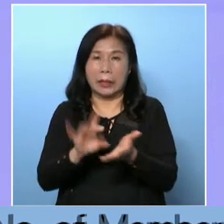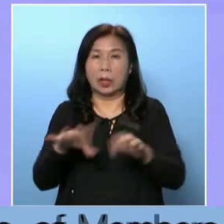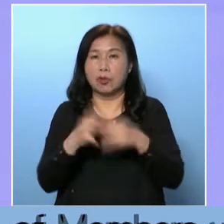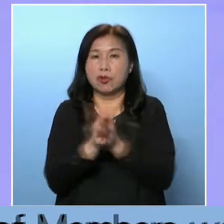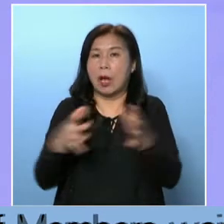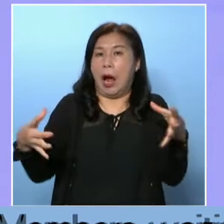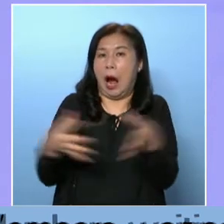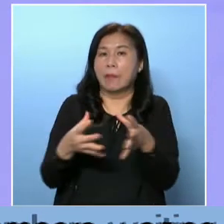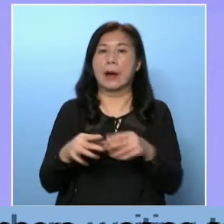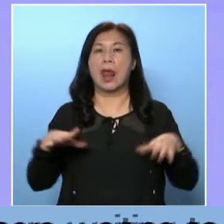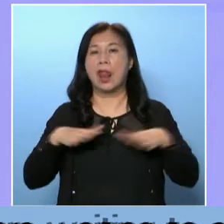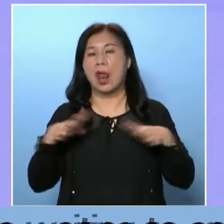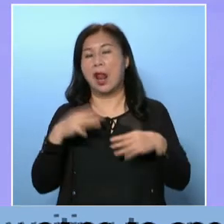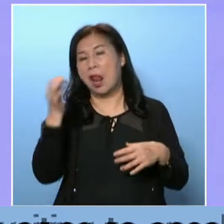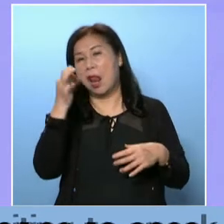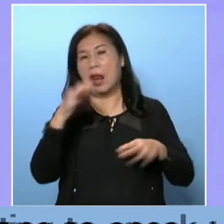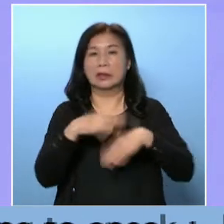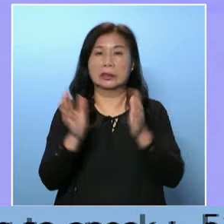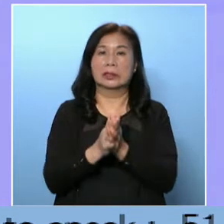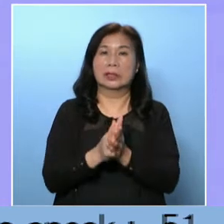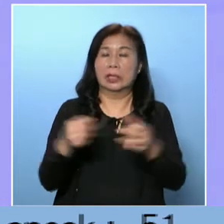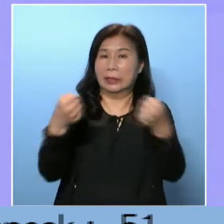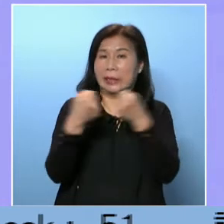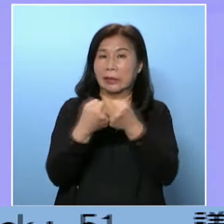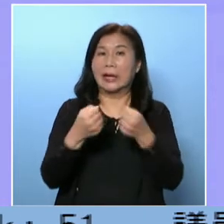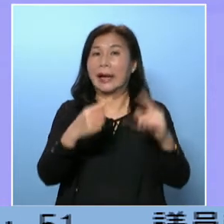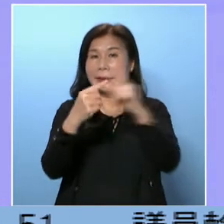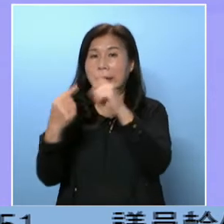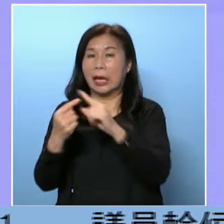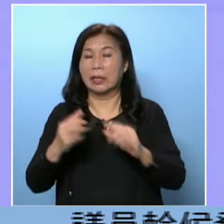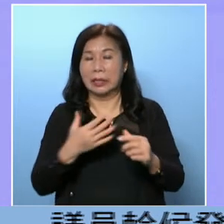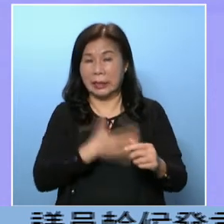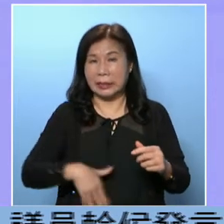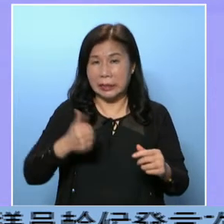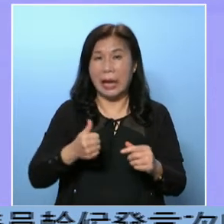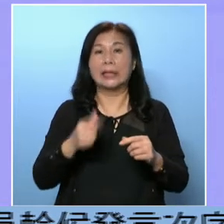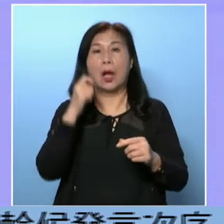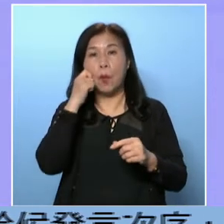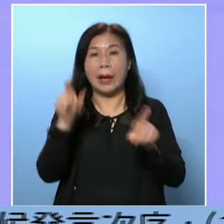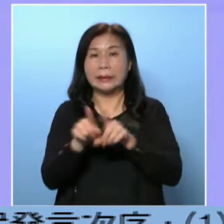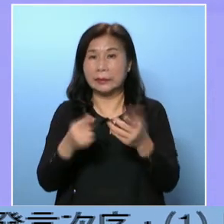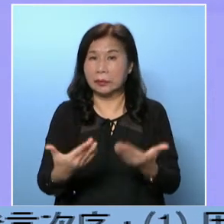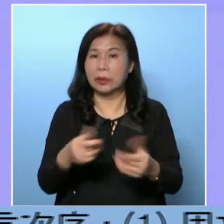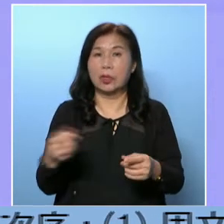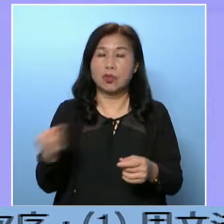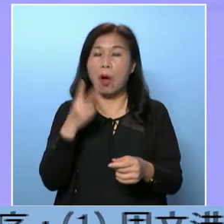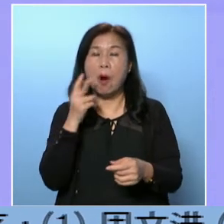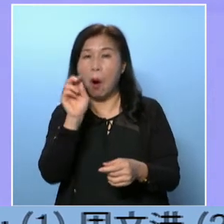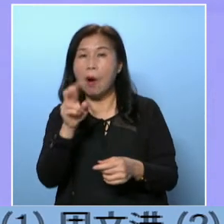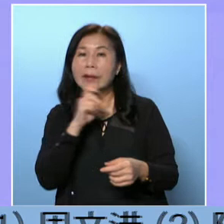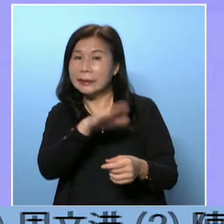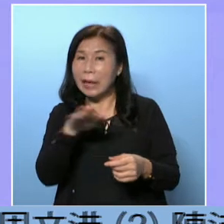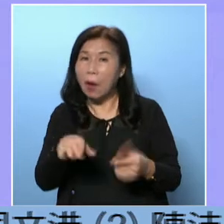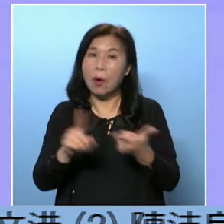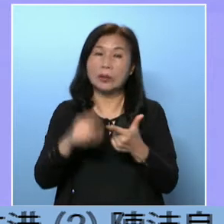We cannot afford to surrender to the virus by adopting the coexist with virus strategy. It is about people's lives.